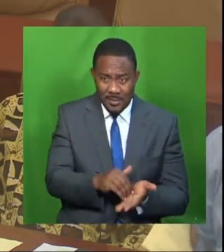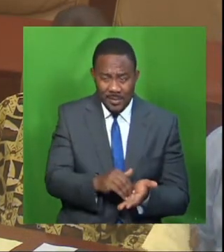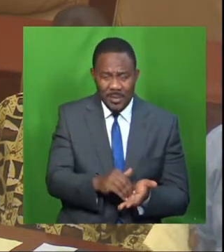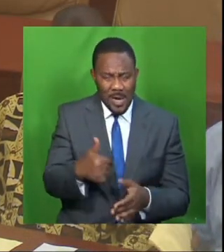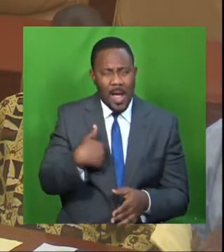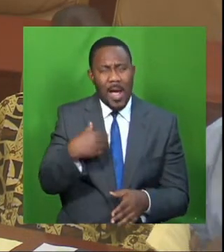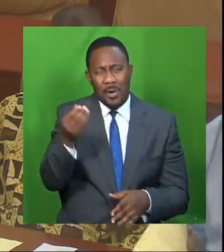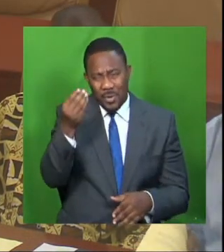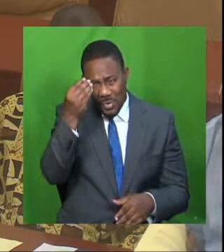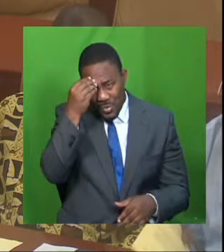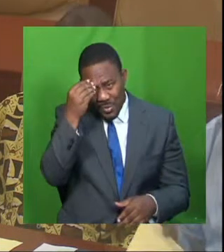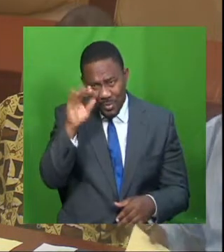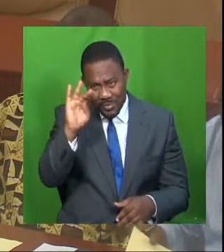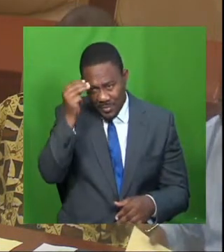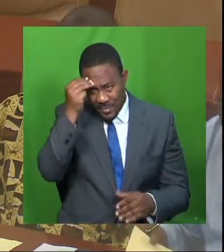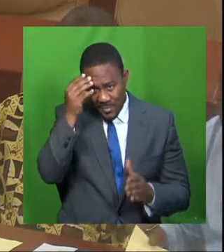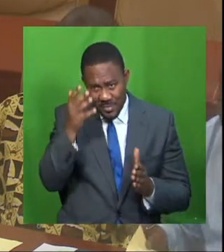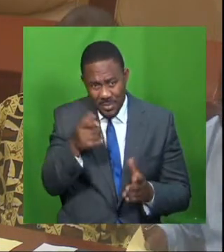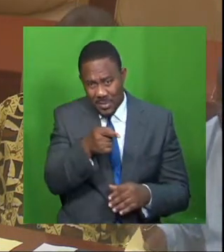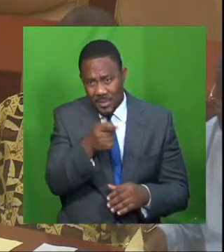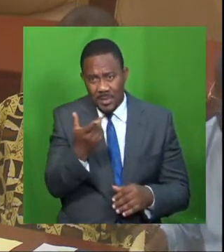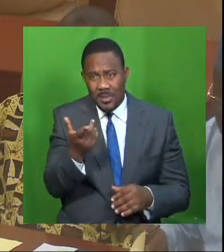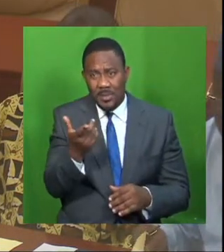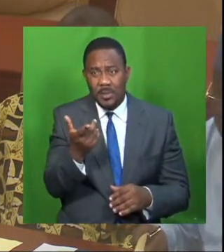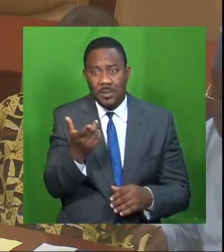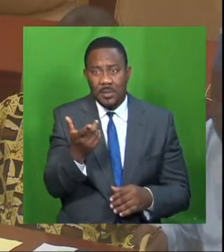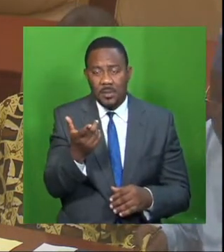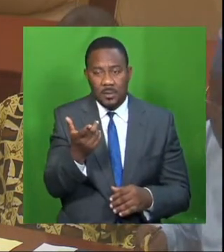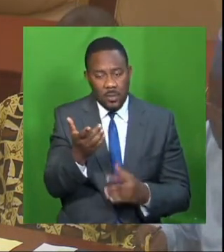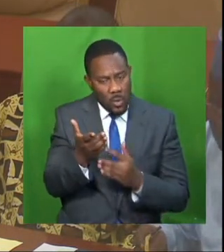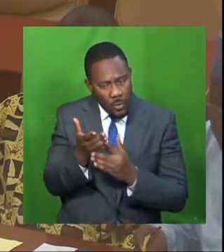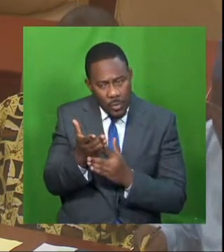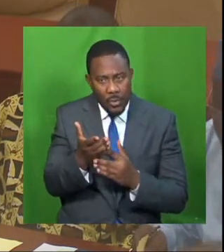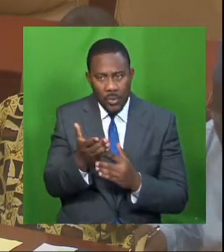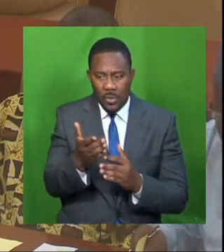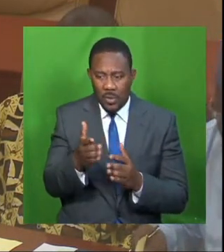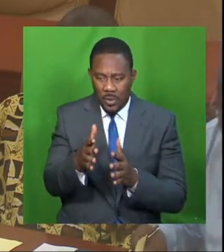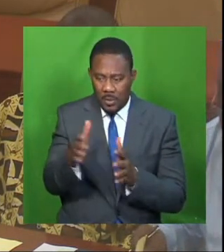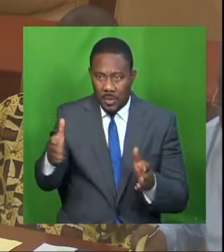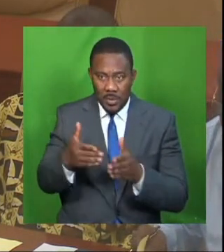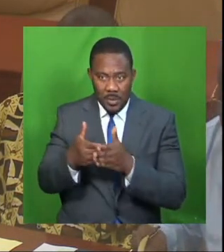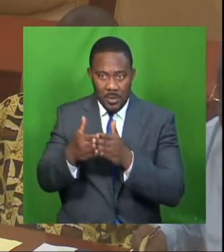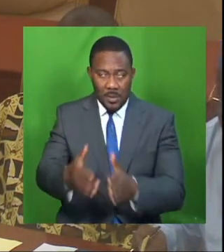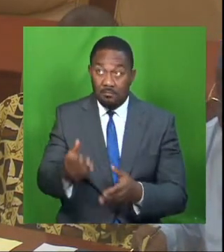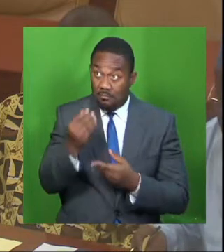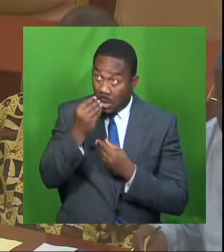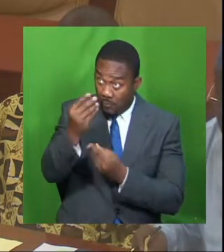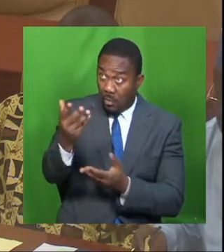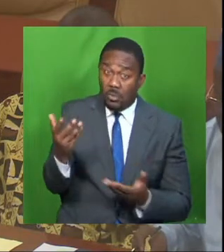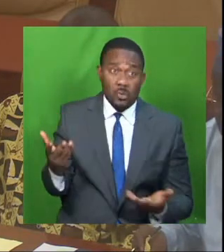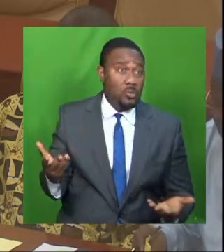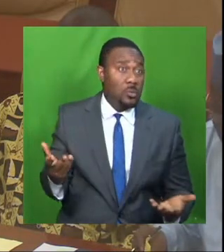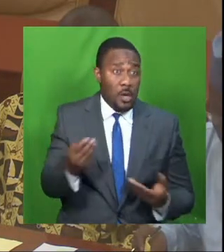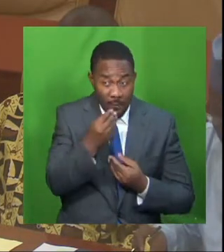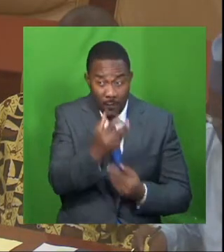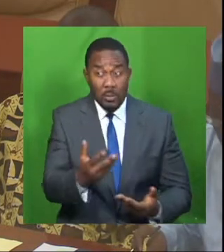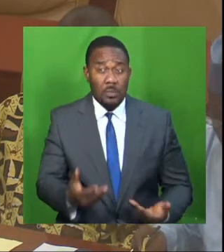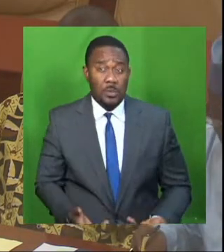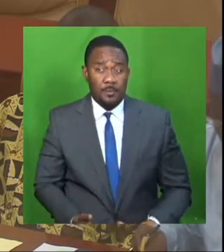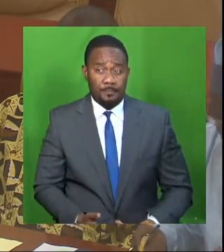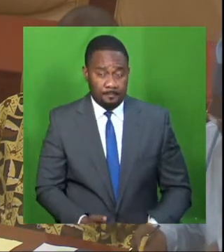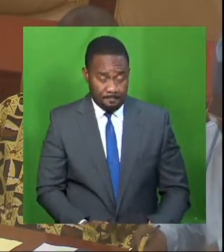are not progressing with any financial motion until the exchequer, the one who government has given